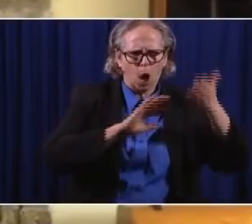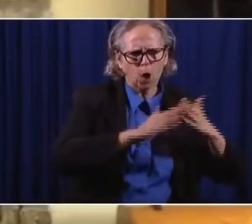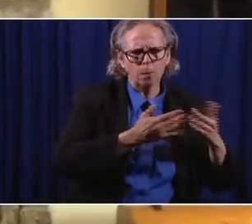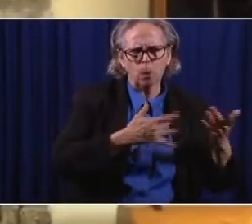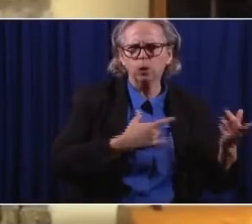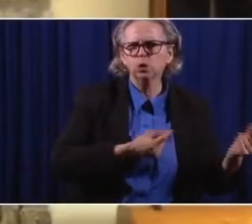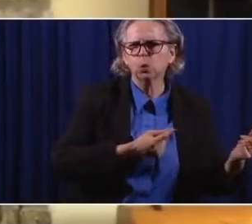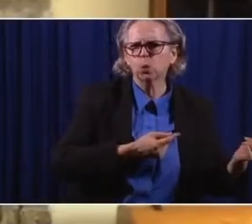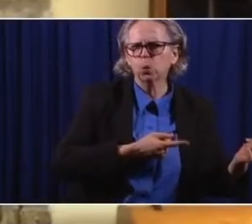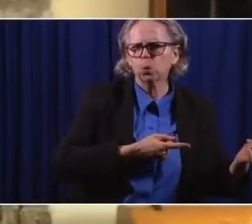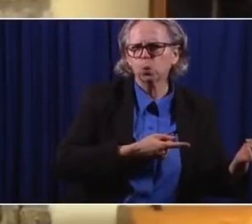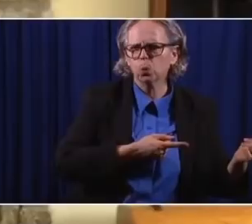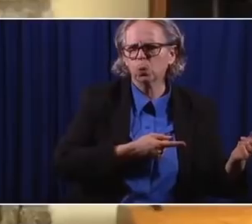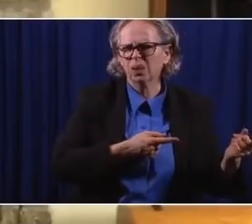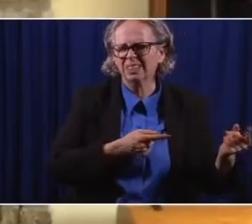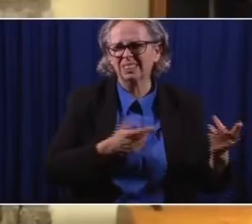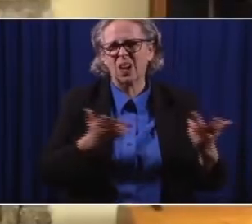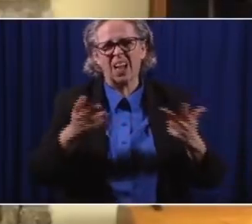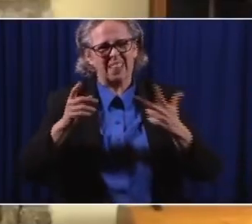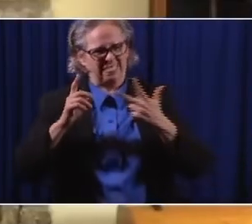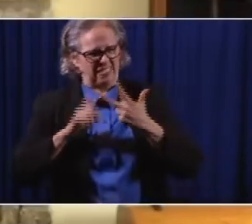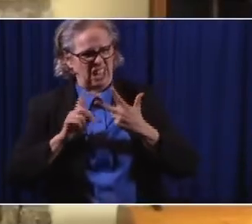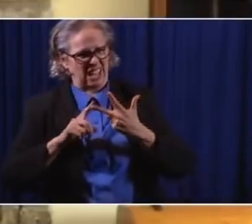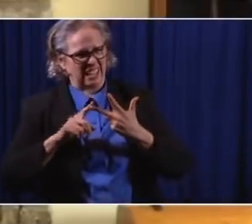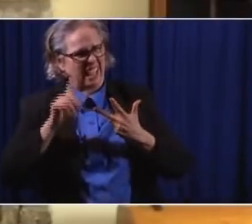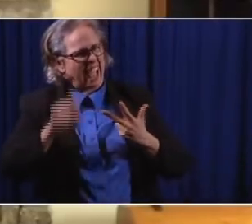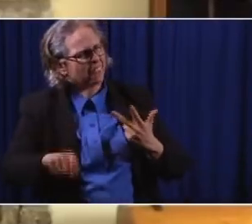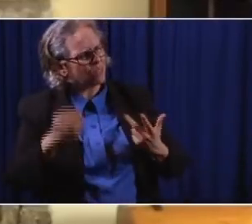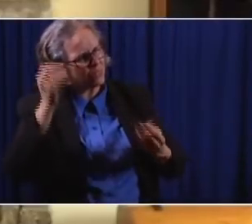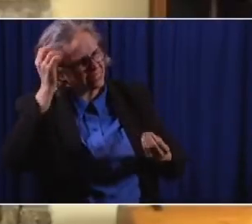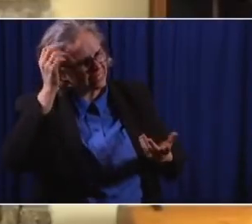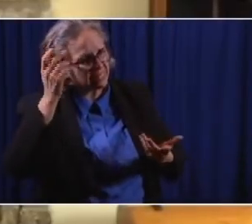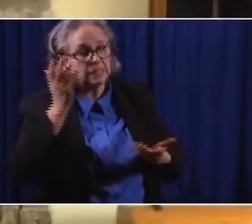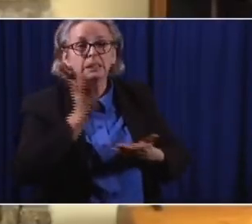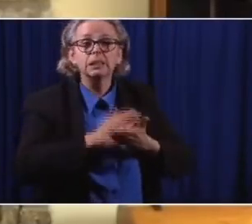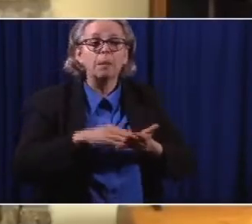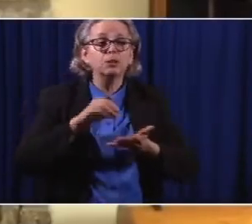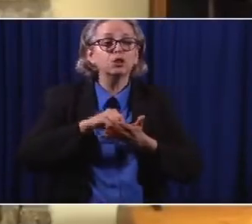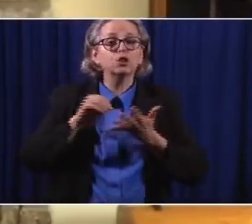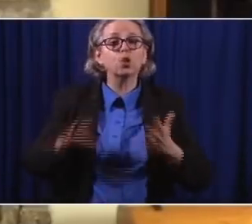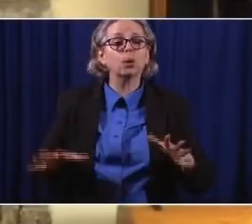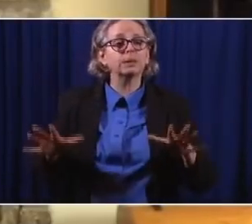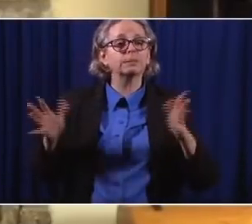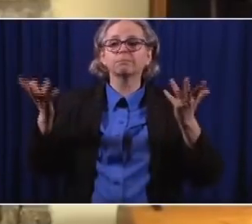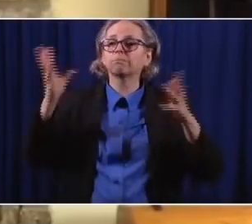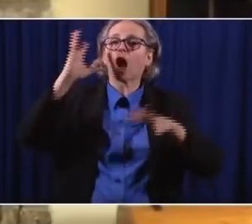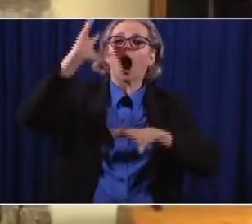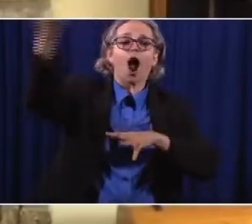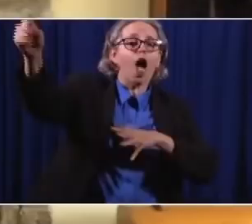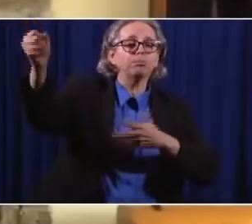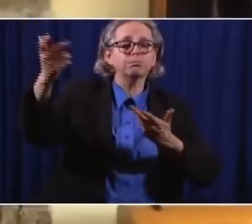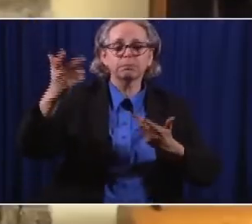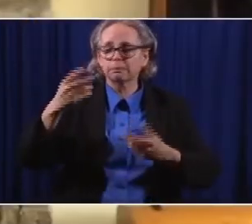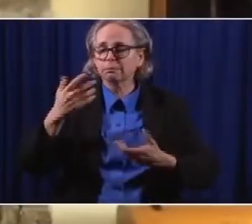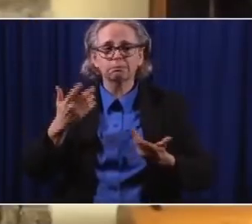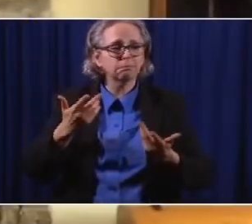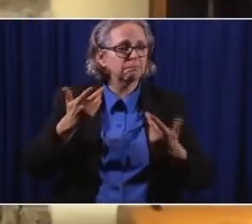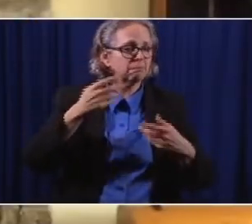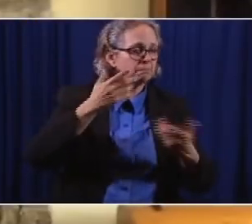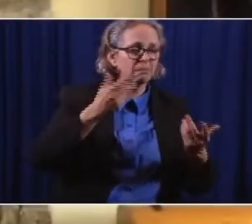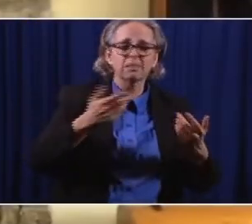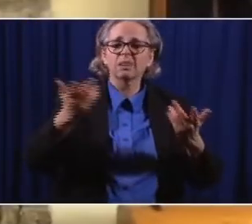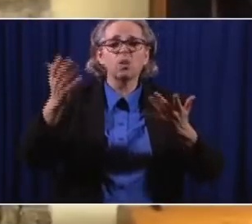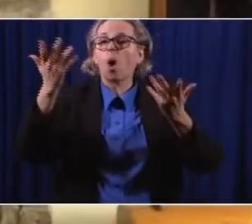thrive no matter how they're taught, it would seem, there are many students who don't. And